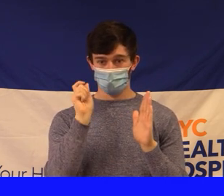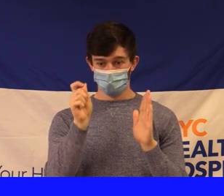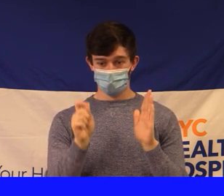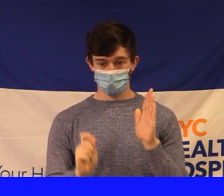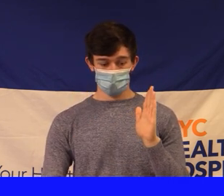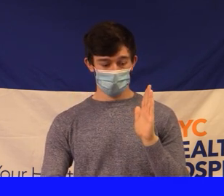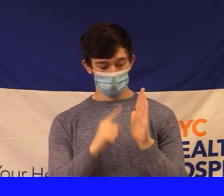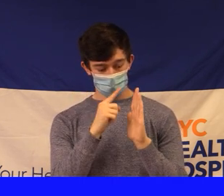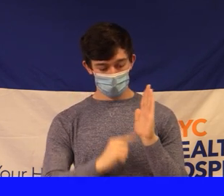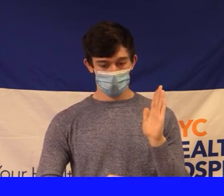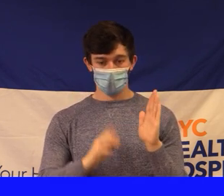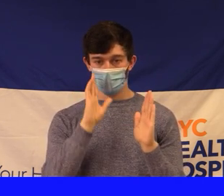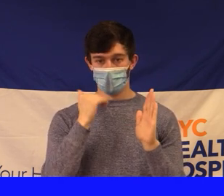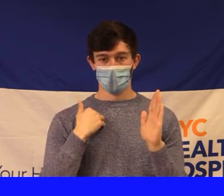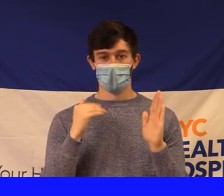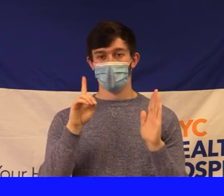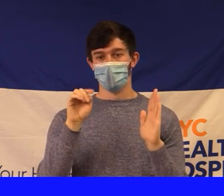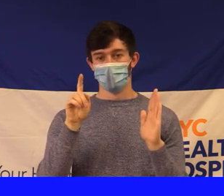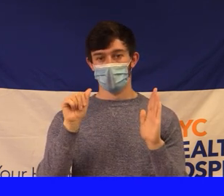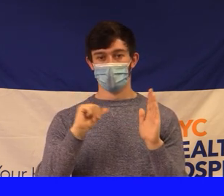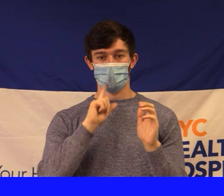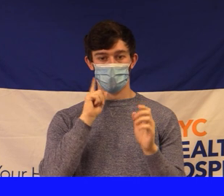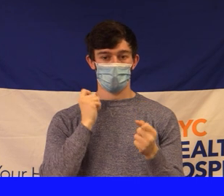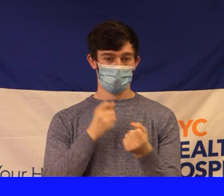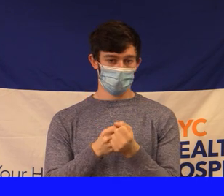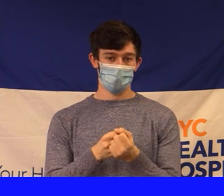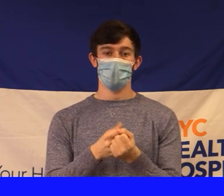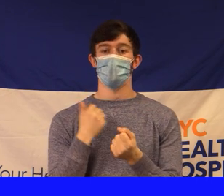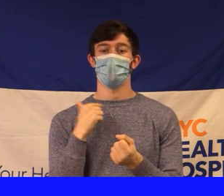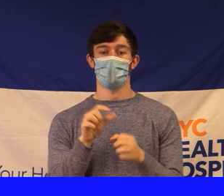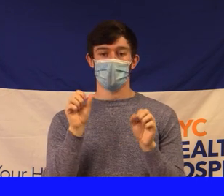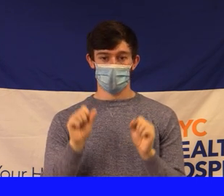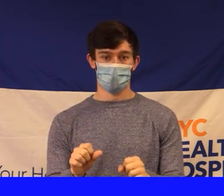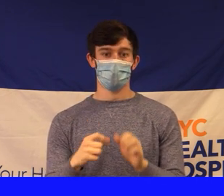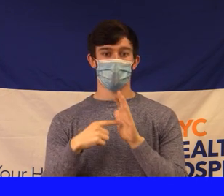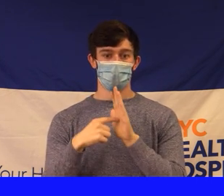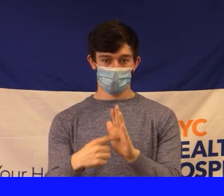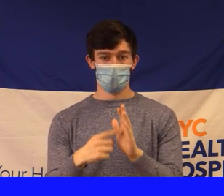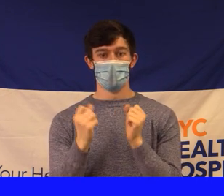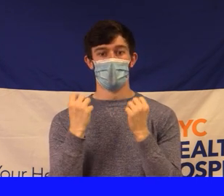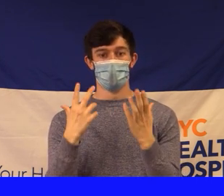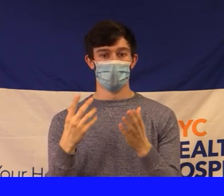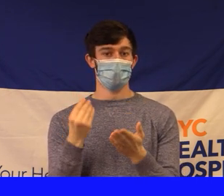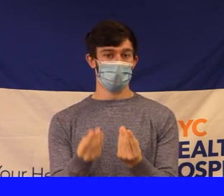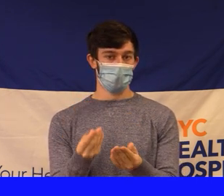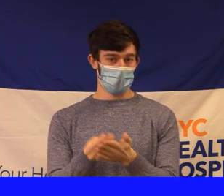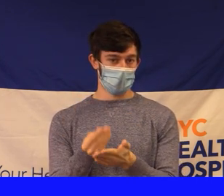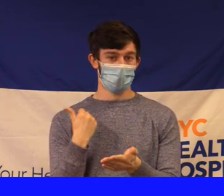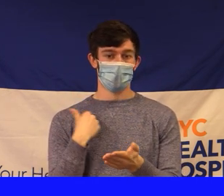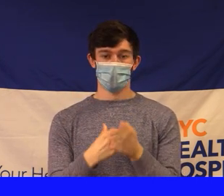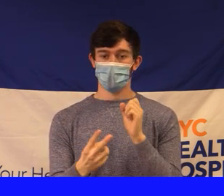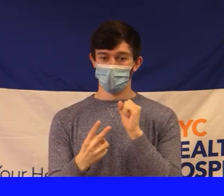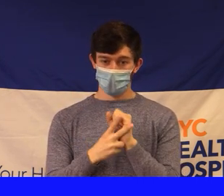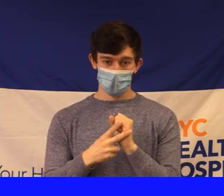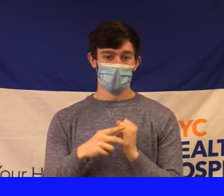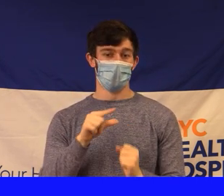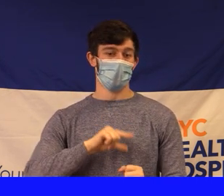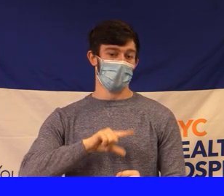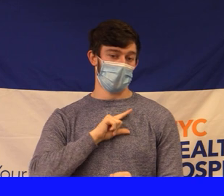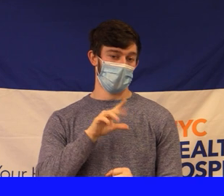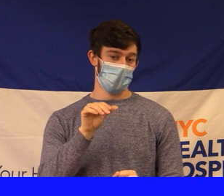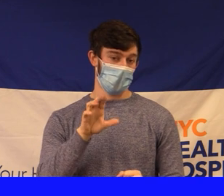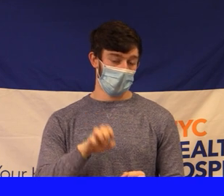will have data to back this up. So we can actually come to the table with dollars saved, value of quality of